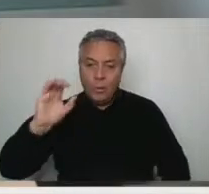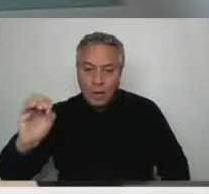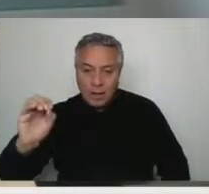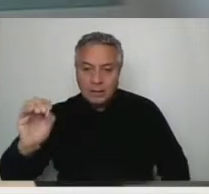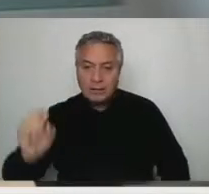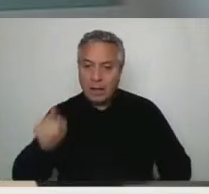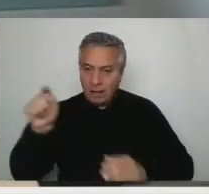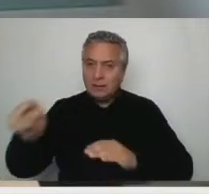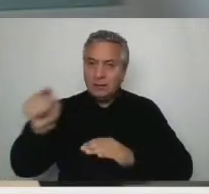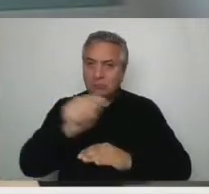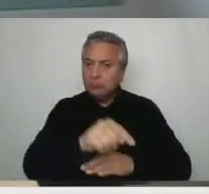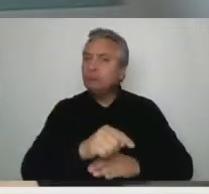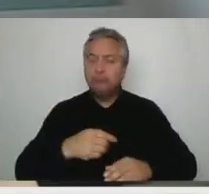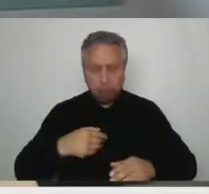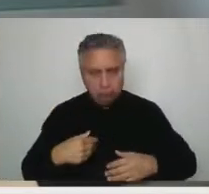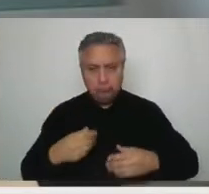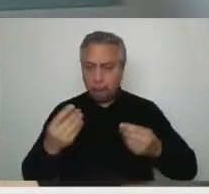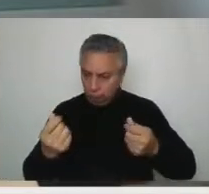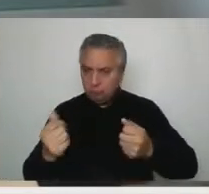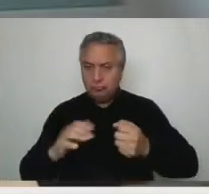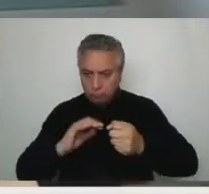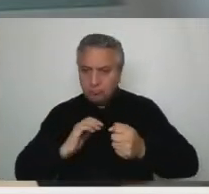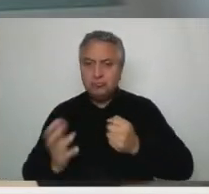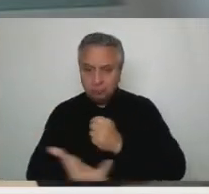why I'm hopeful.